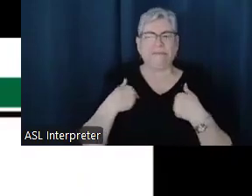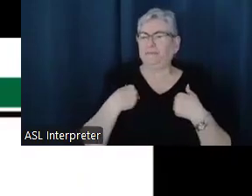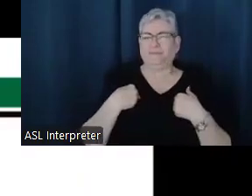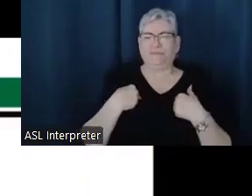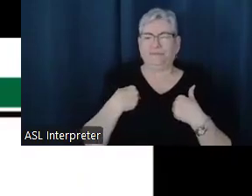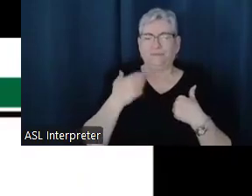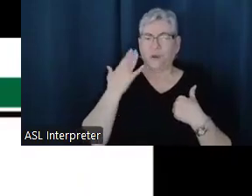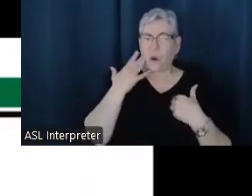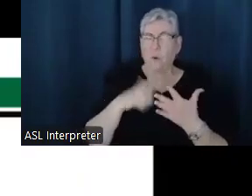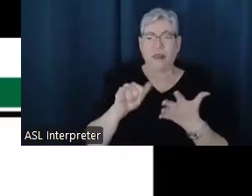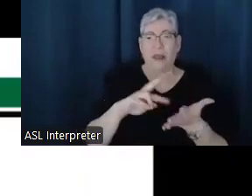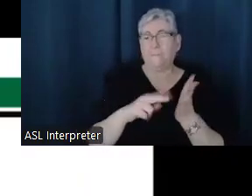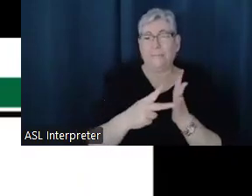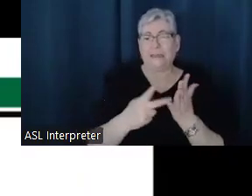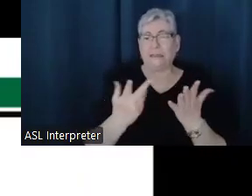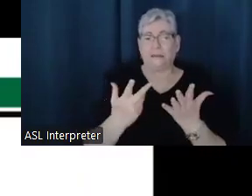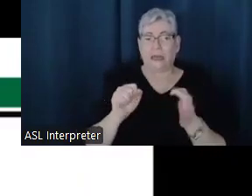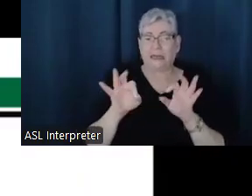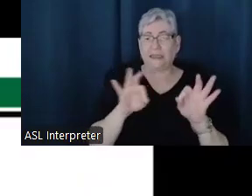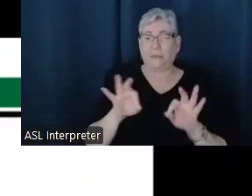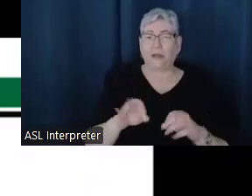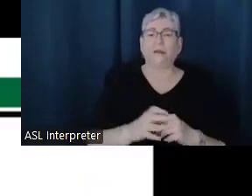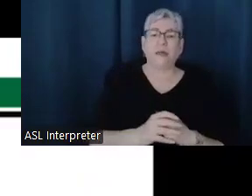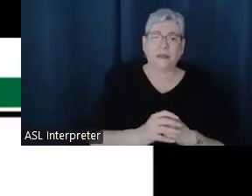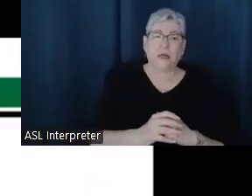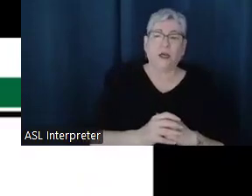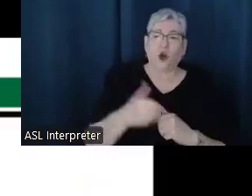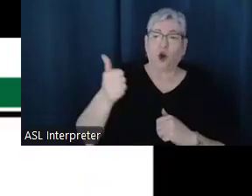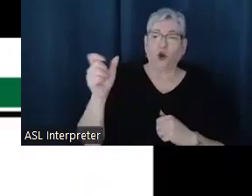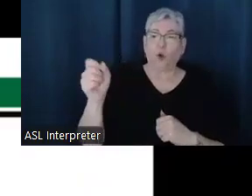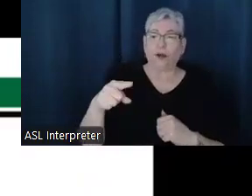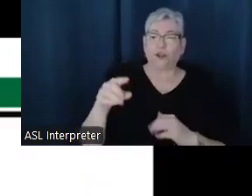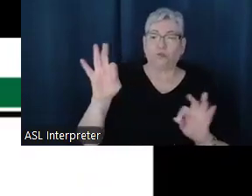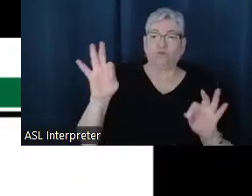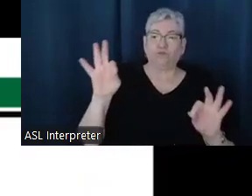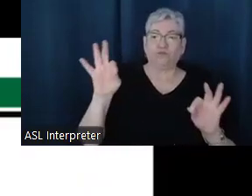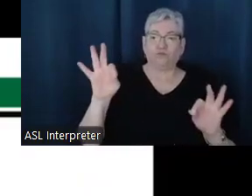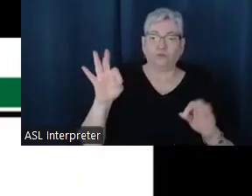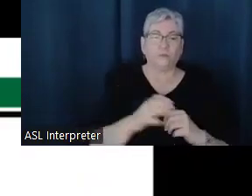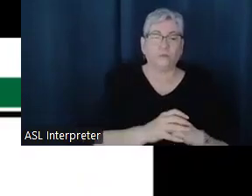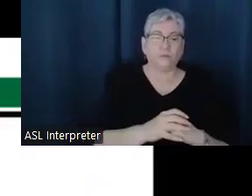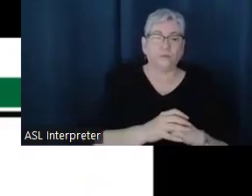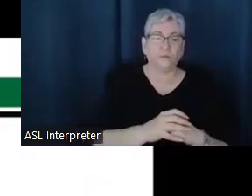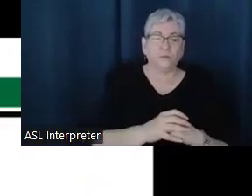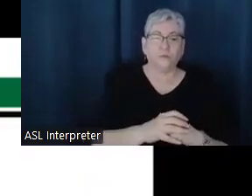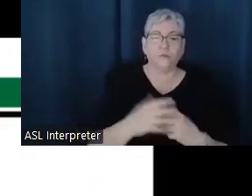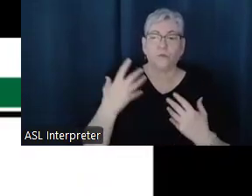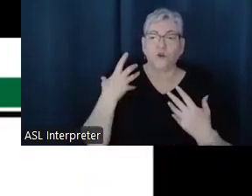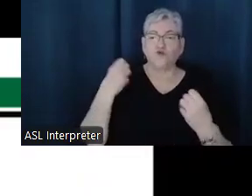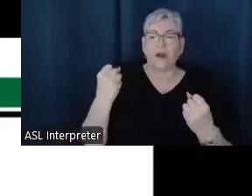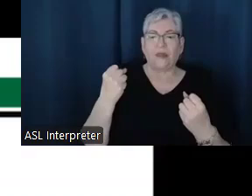definition of this. Yes, that's a great question. Thank you for bringing that one up, Maria. So a strength-based